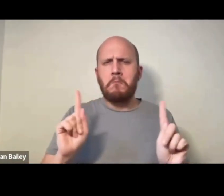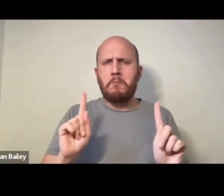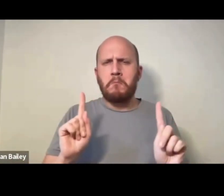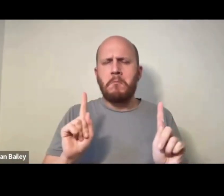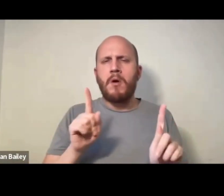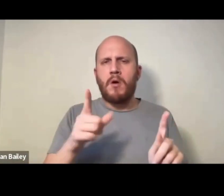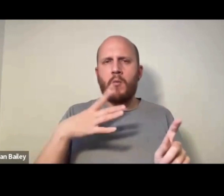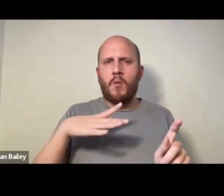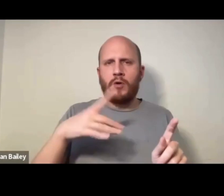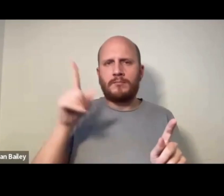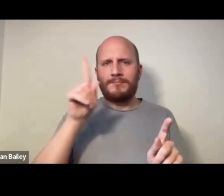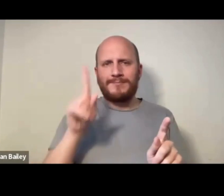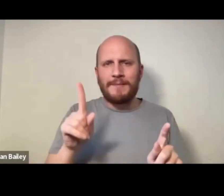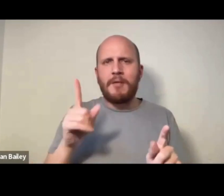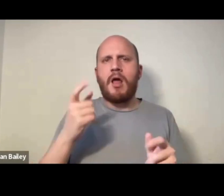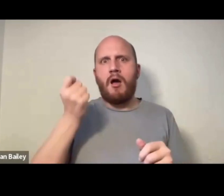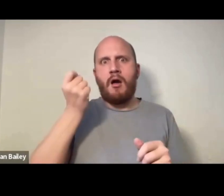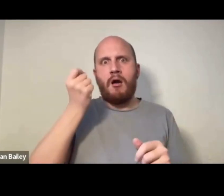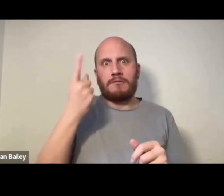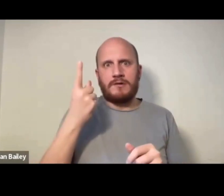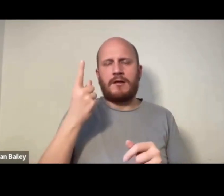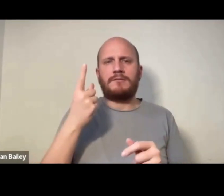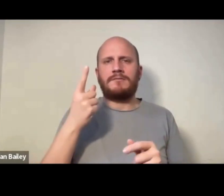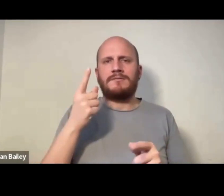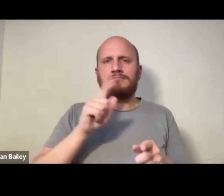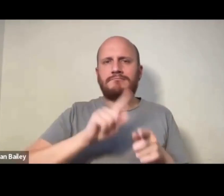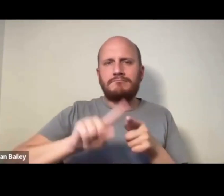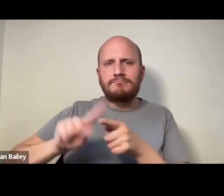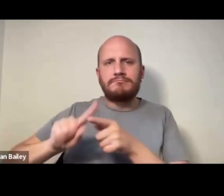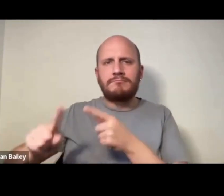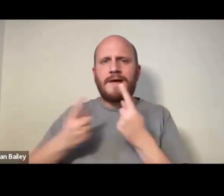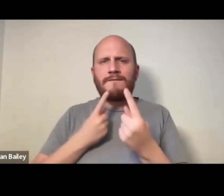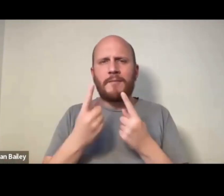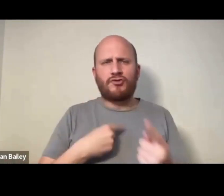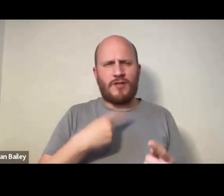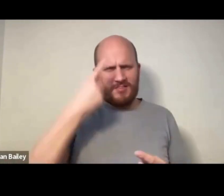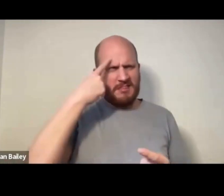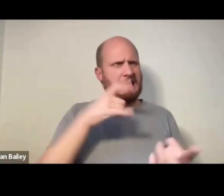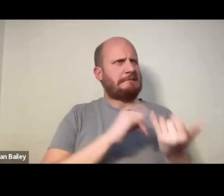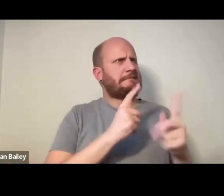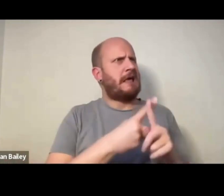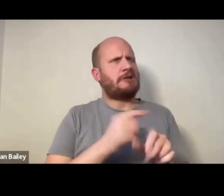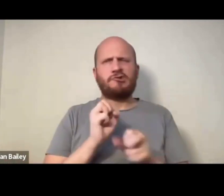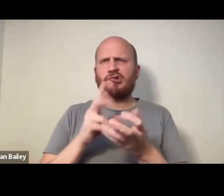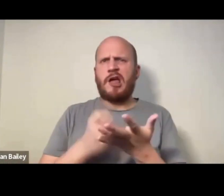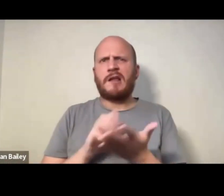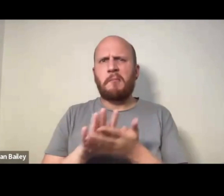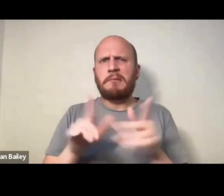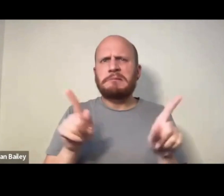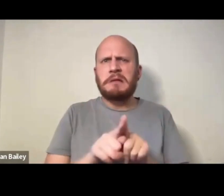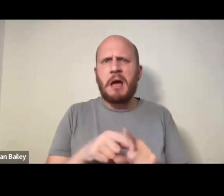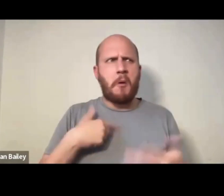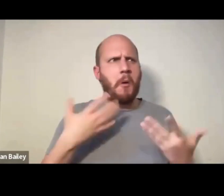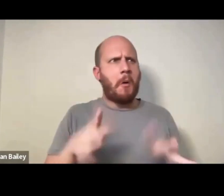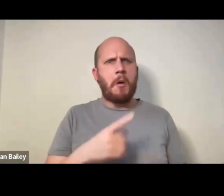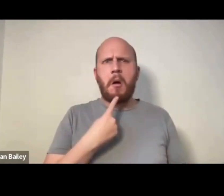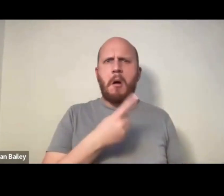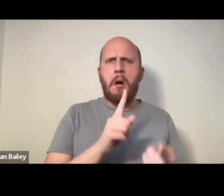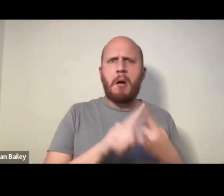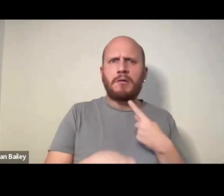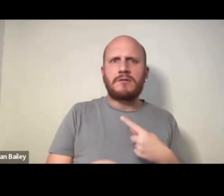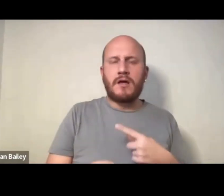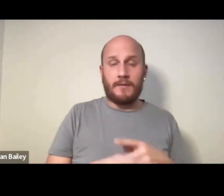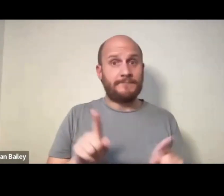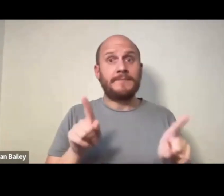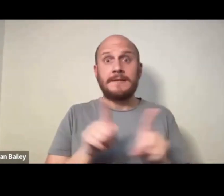of differences in the demographic information and why we need to collect that information? That would put me on the